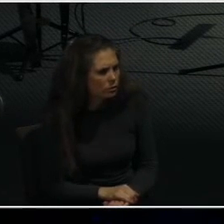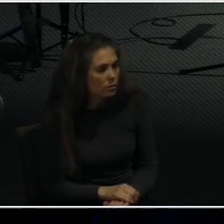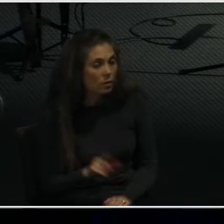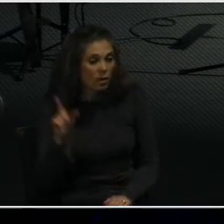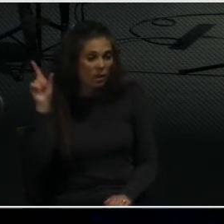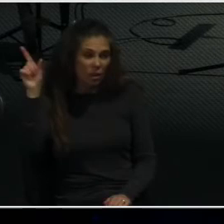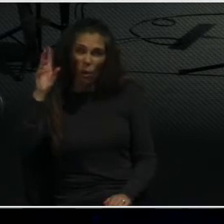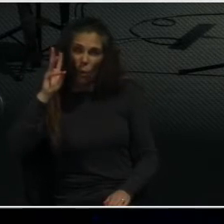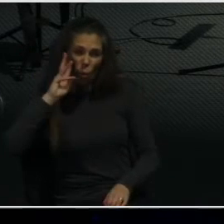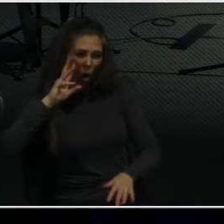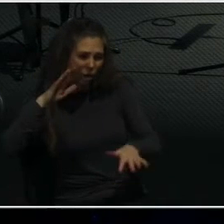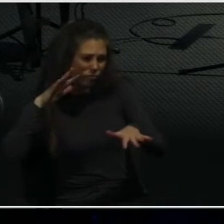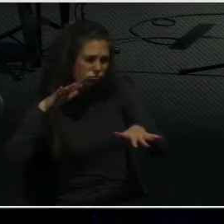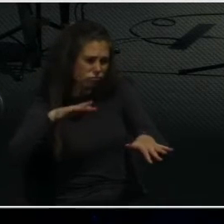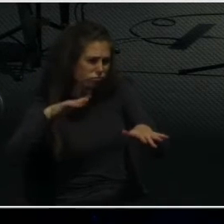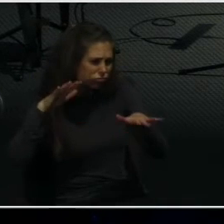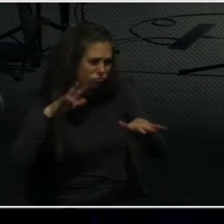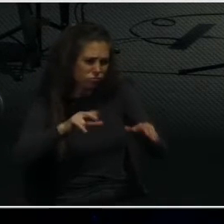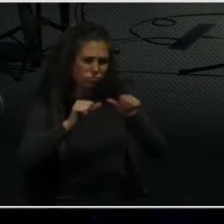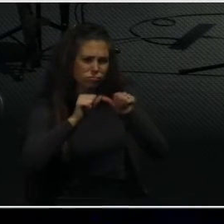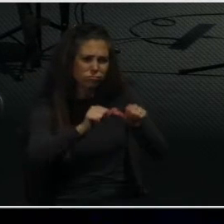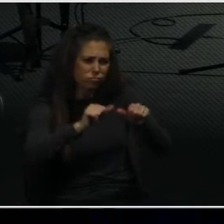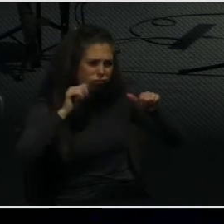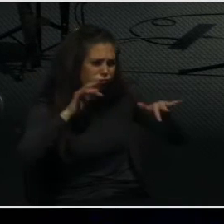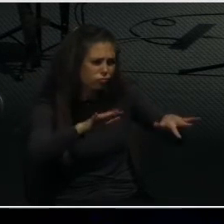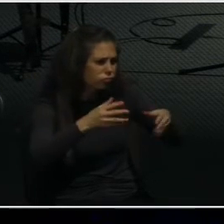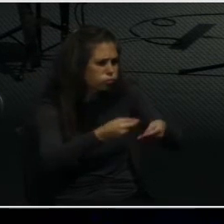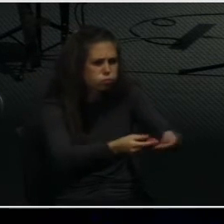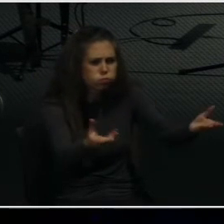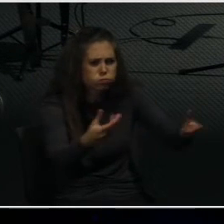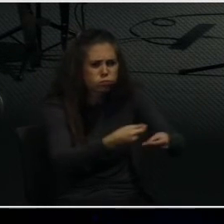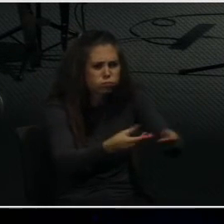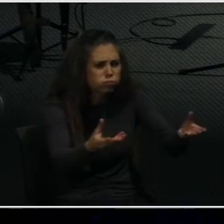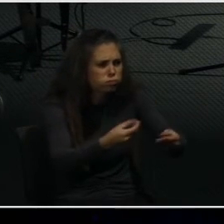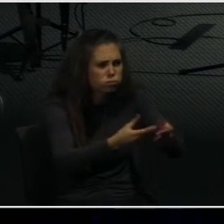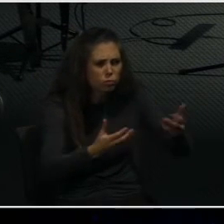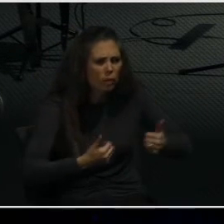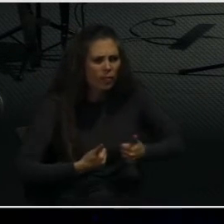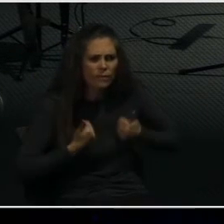healing, living water from Jesus and the Holy Spirit.